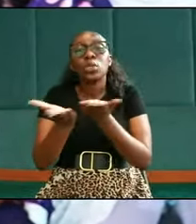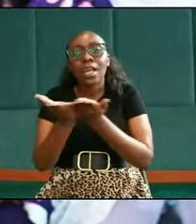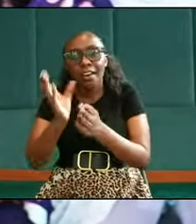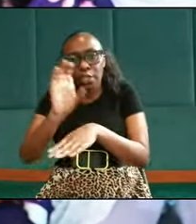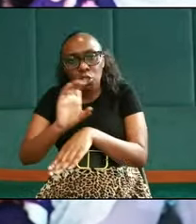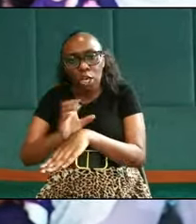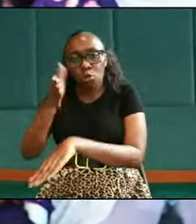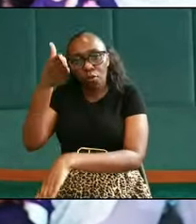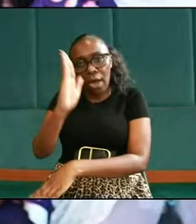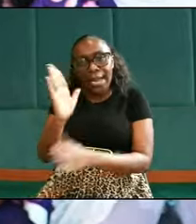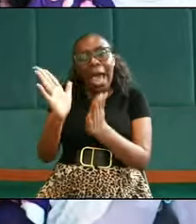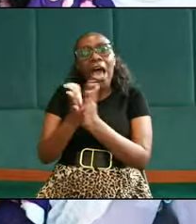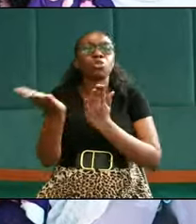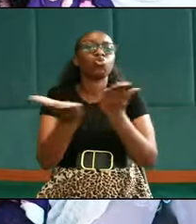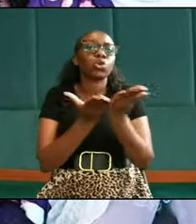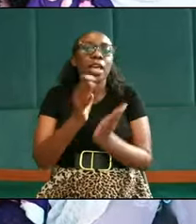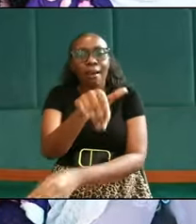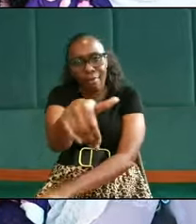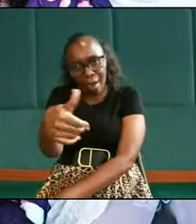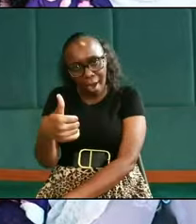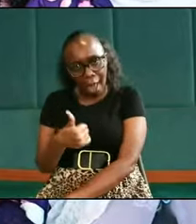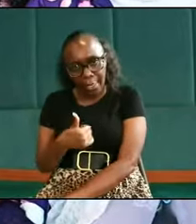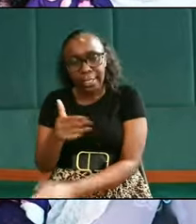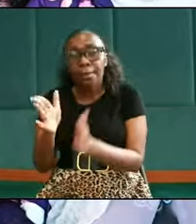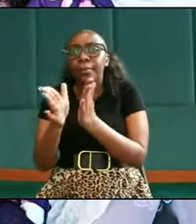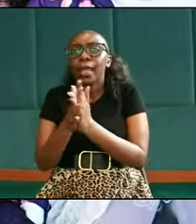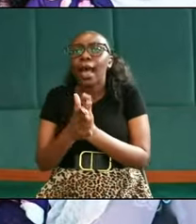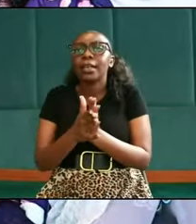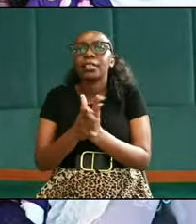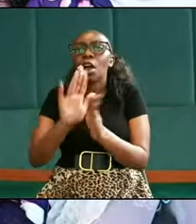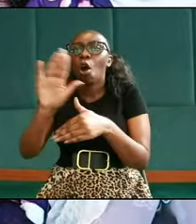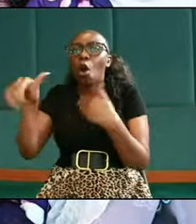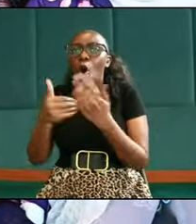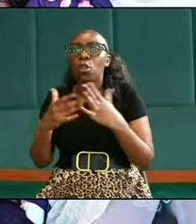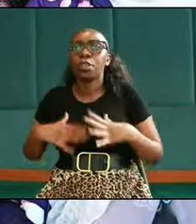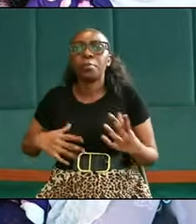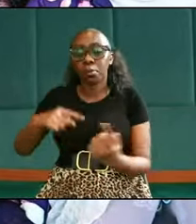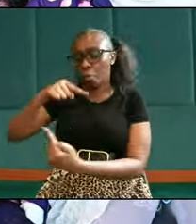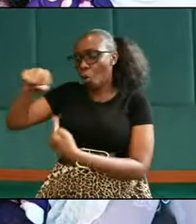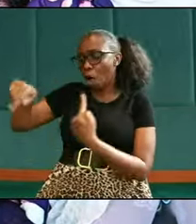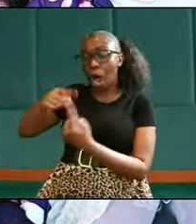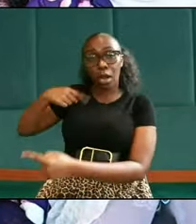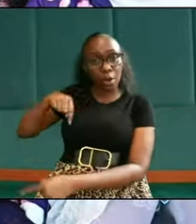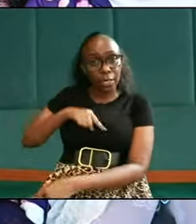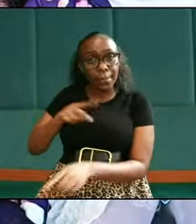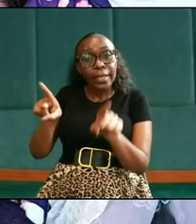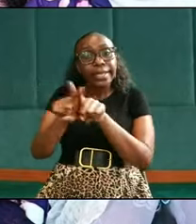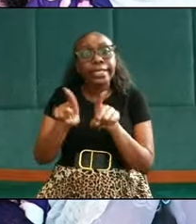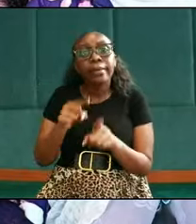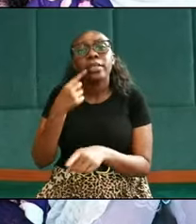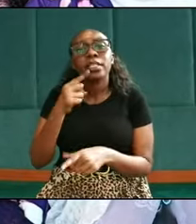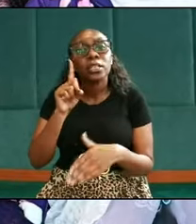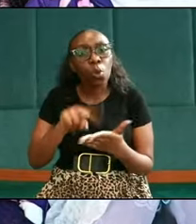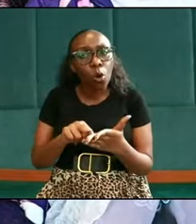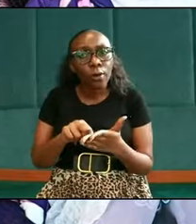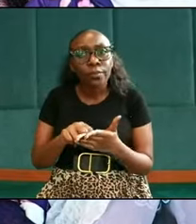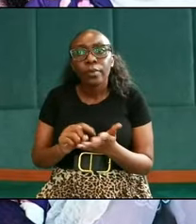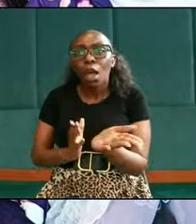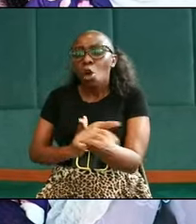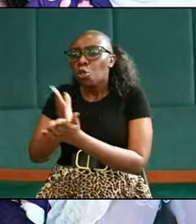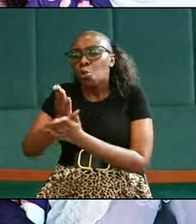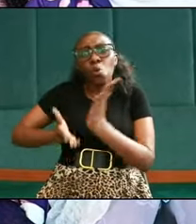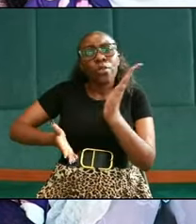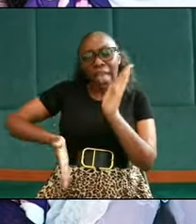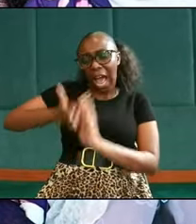to serve humanity, others, and everyone around us. And it continues to say, given by the agency of the